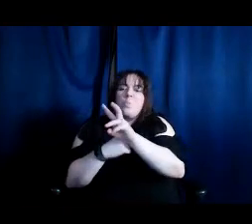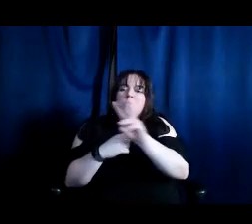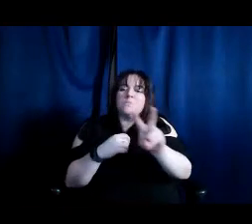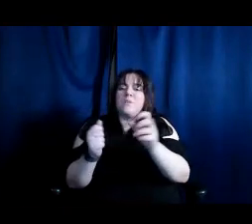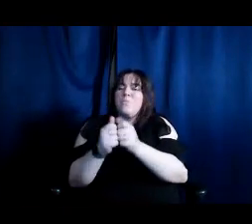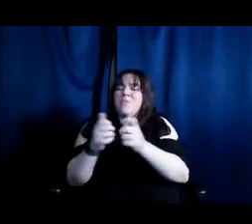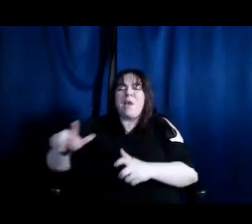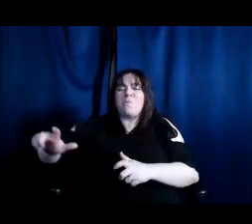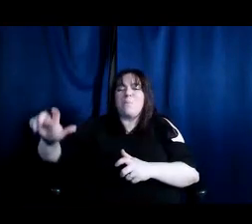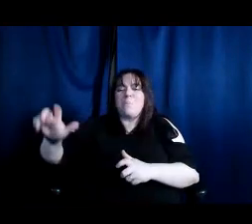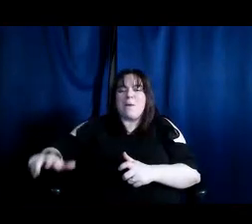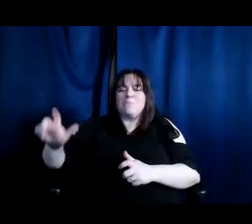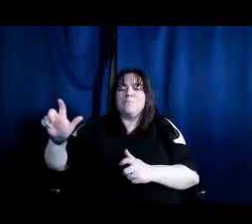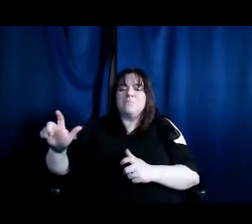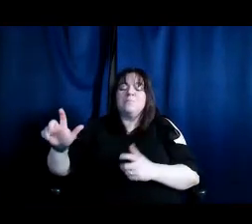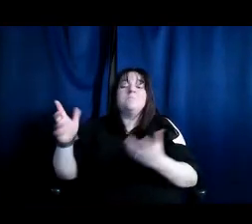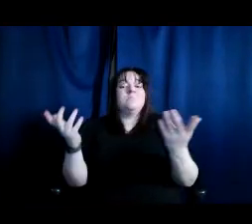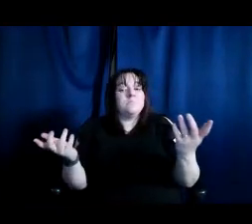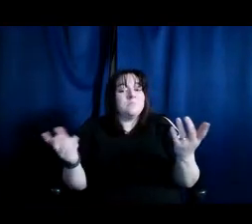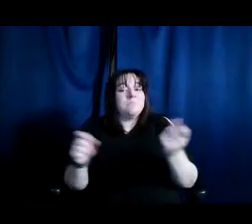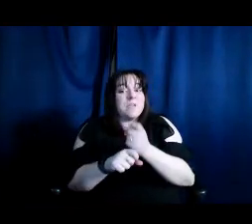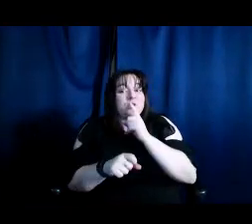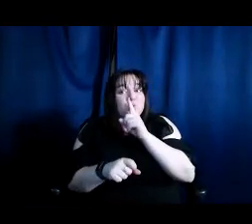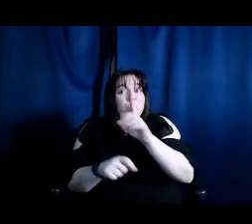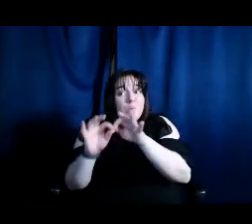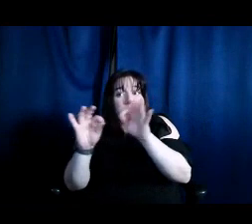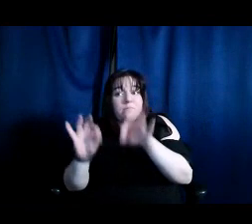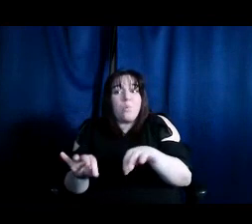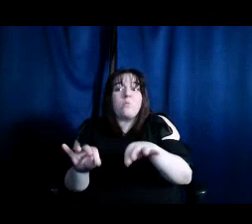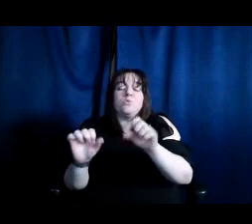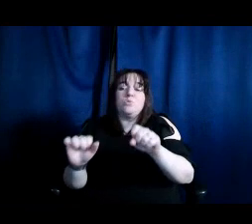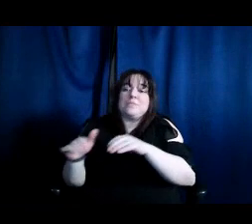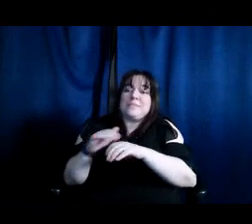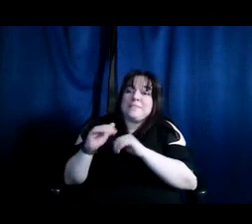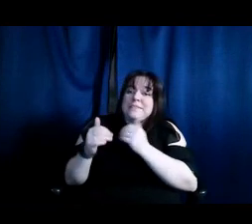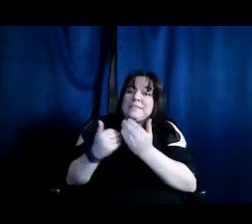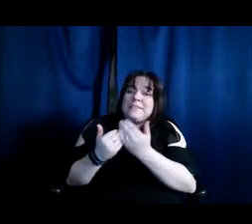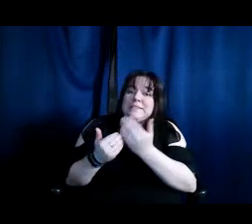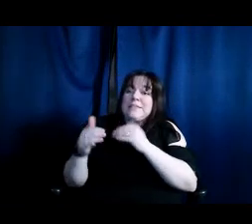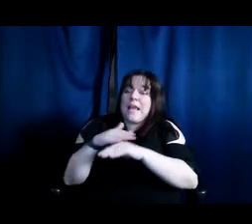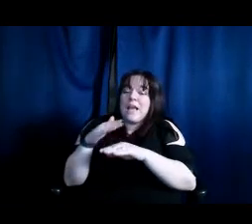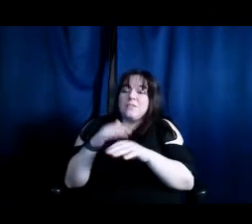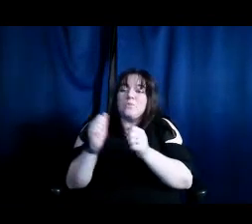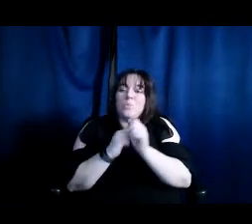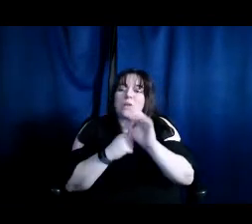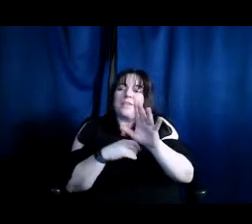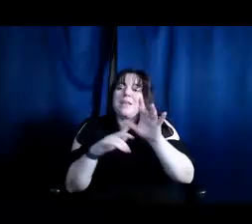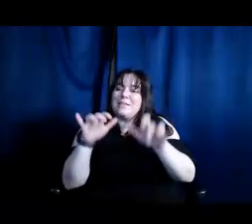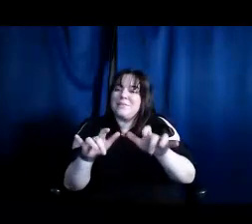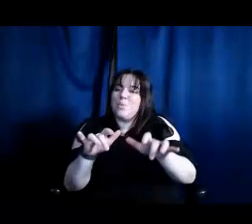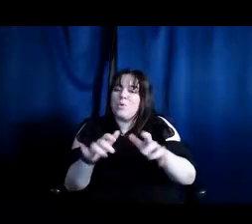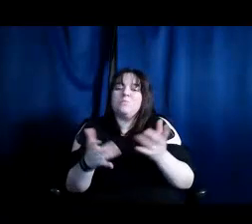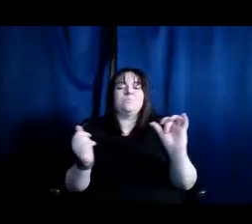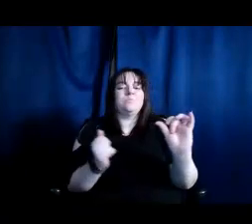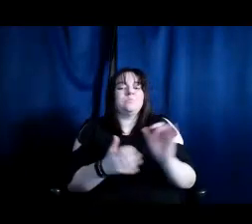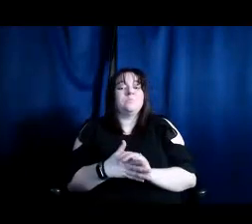mouse. And make sure forms on your website can be navigated using only the keyboard too. And as a